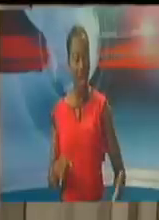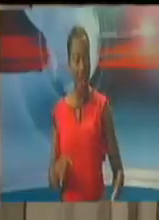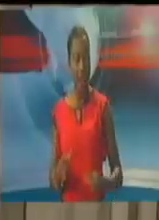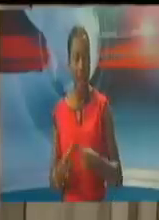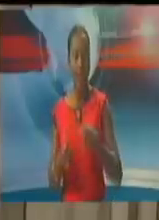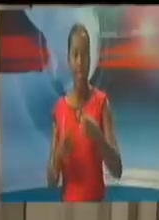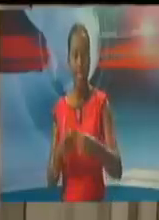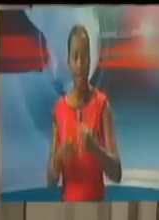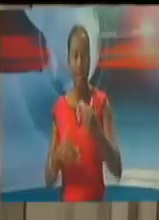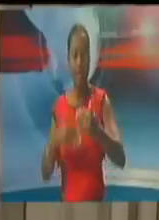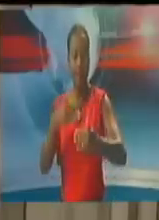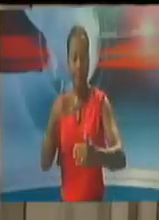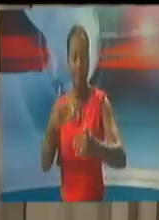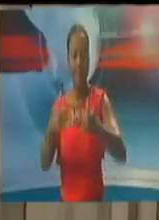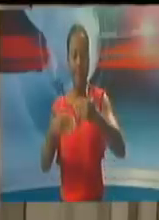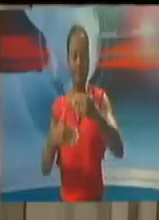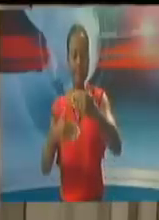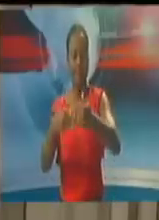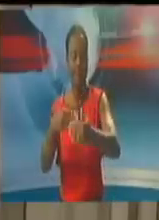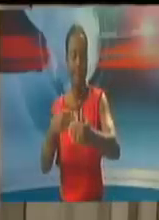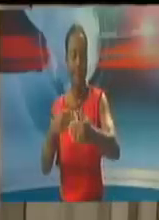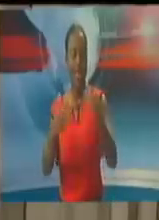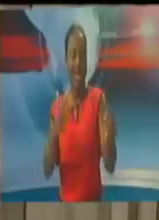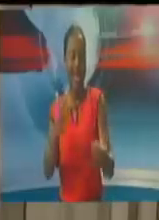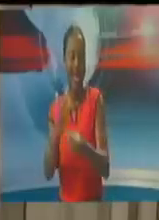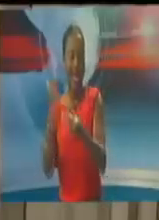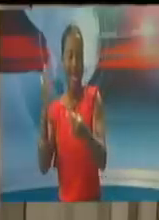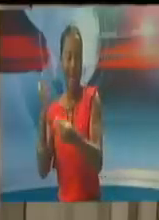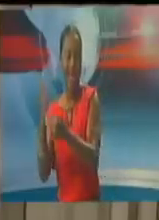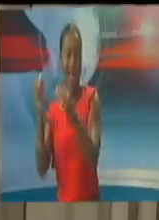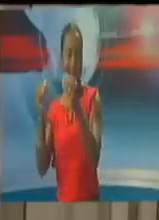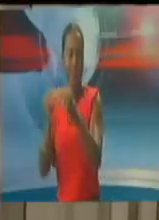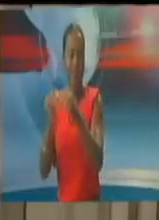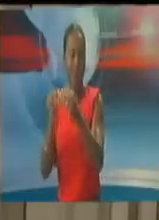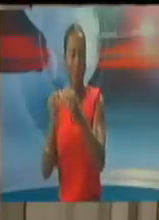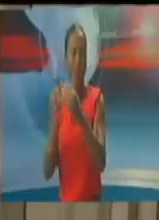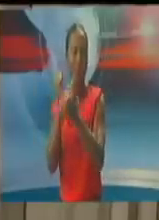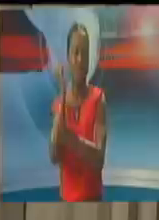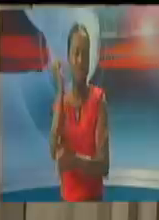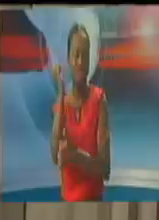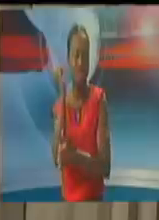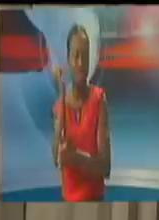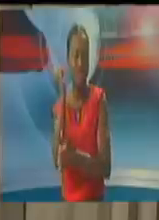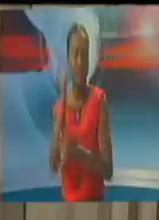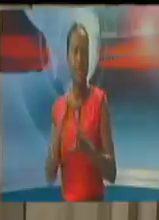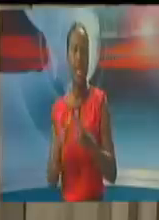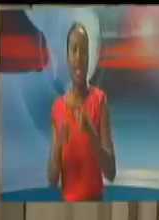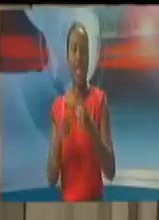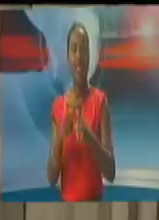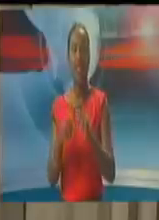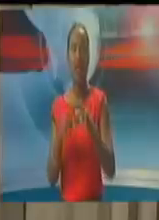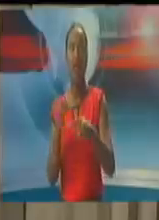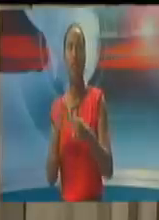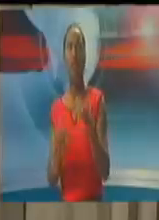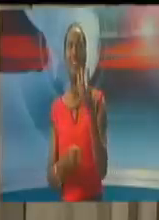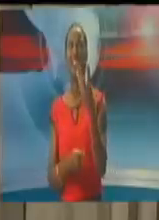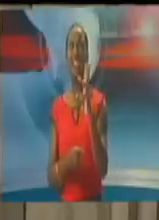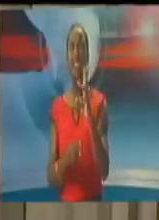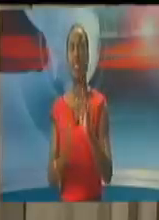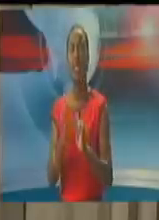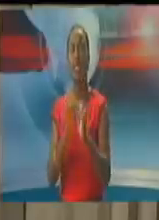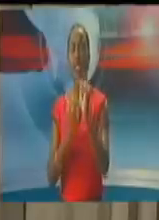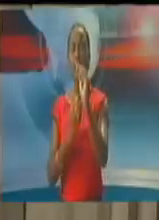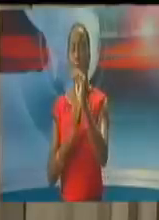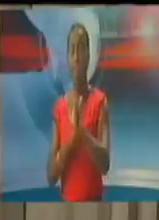took measures over time as to adding other countries if you've been there over 14 days. Until around the 16th of March, we took